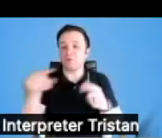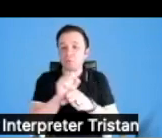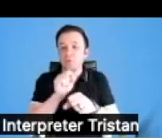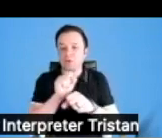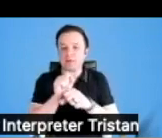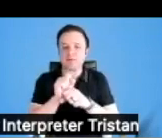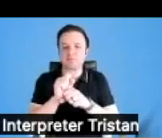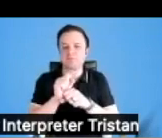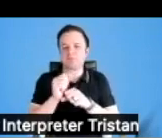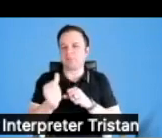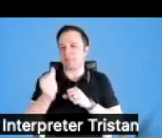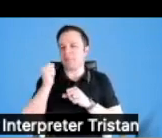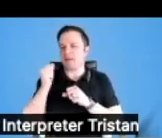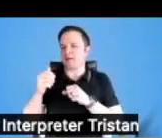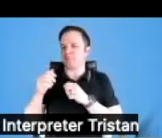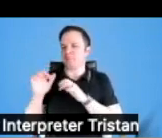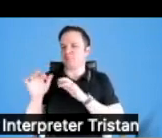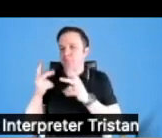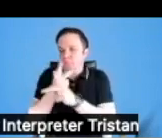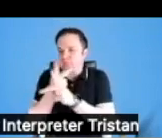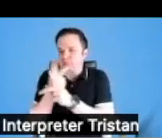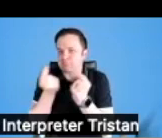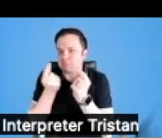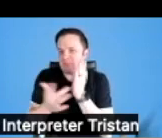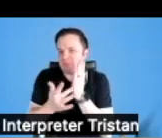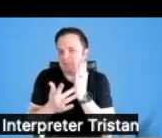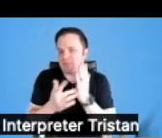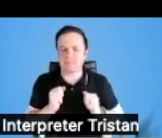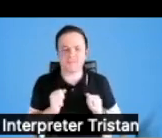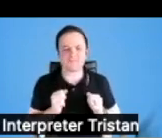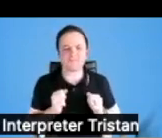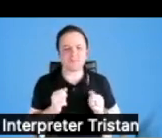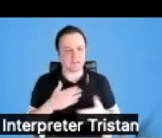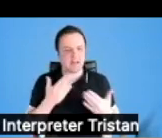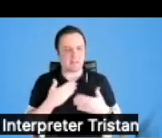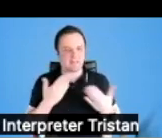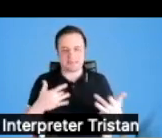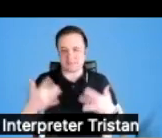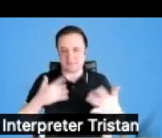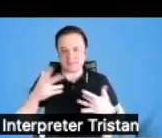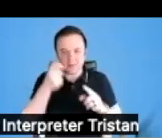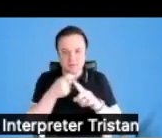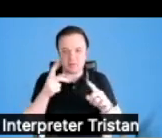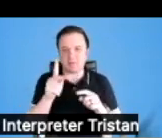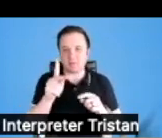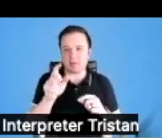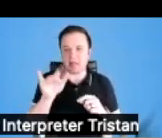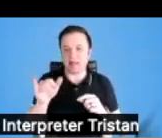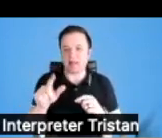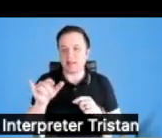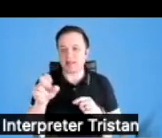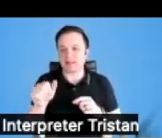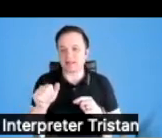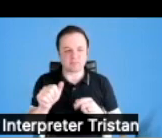end. Just really glad to be with you today, and I'm excited for to hear from Lisa and Kelly, my longtime